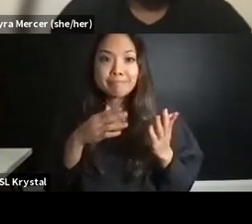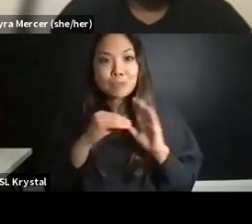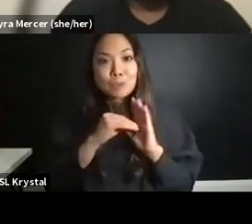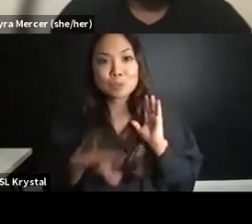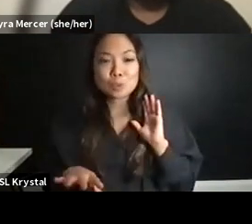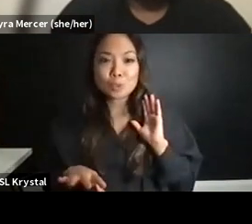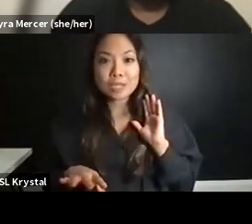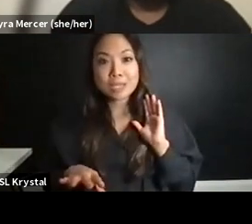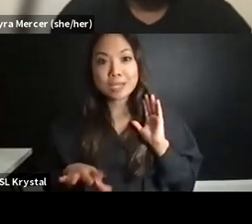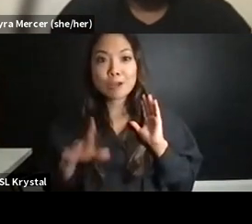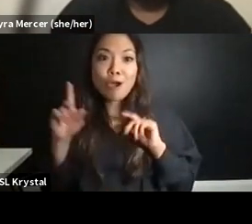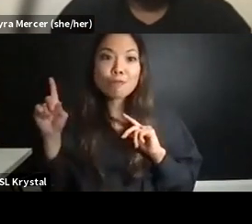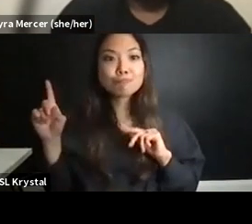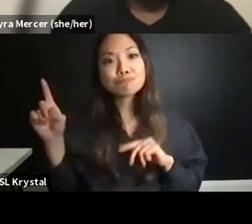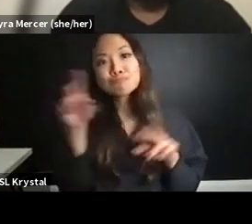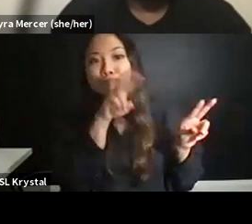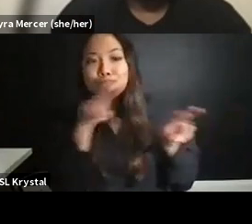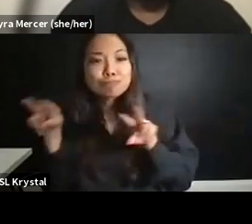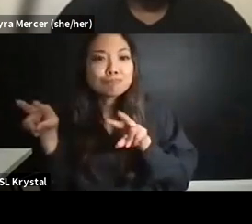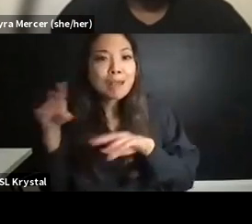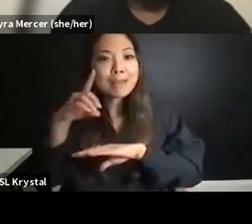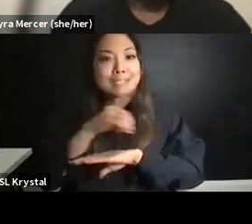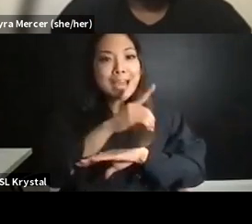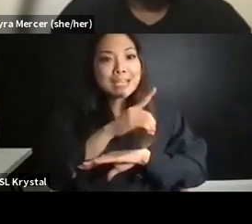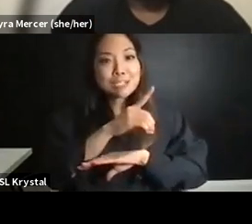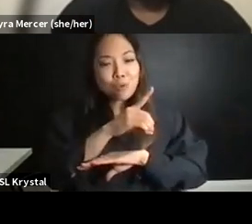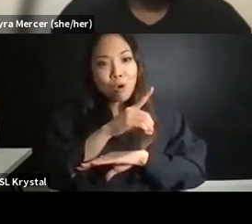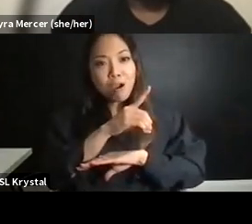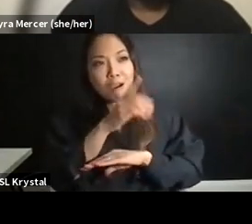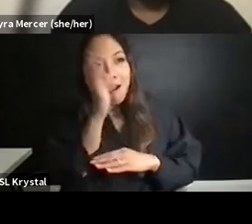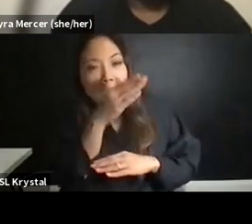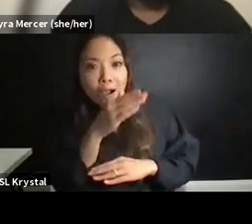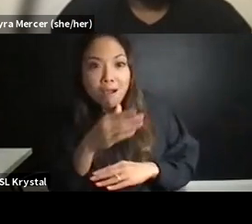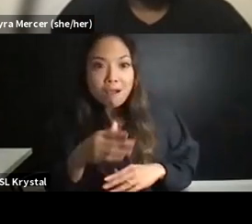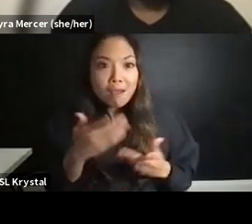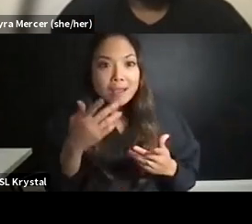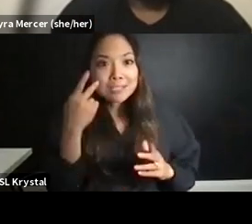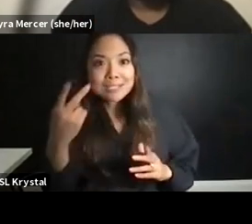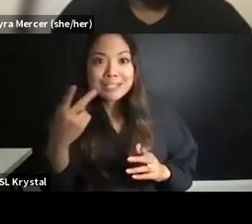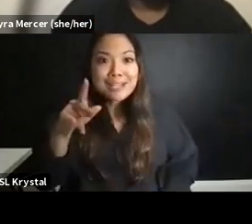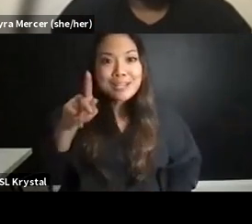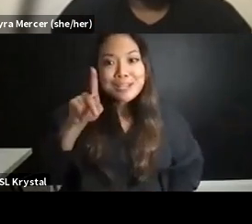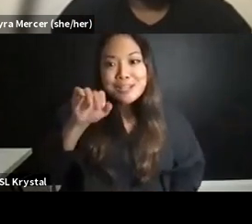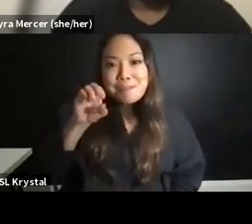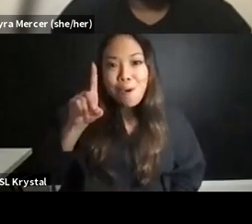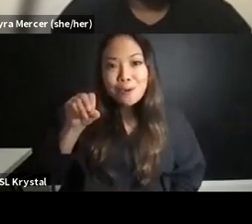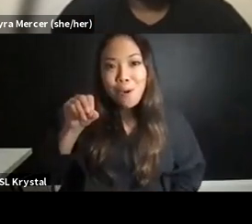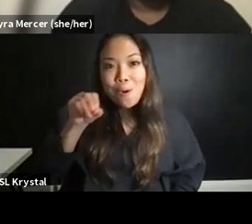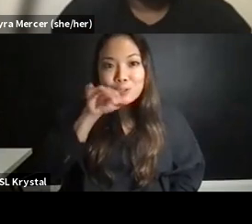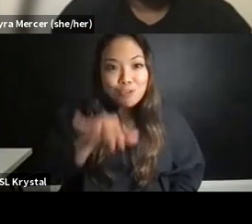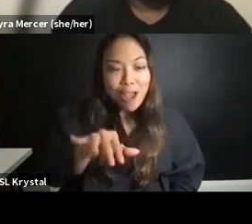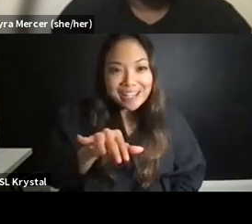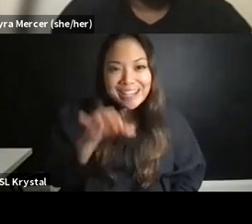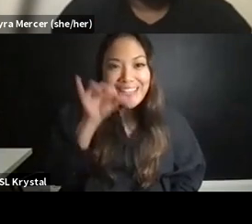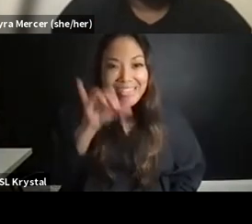dinosaur section and then discover komodo dragons they're a modern day dinosaur so we to to to to evoke